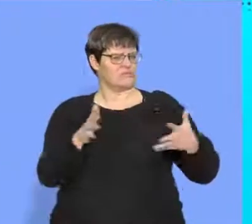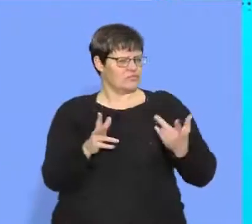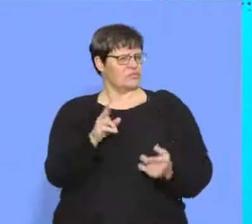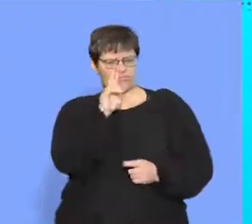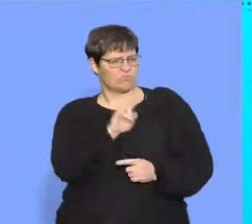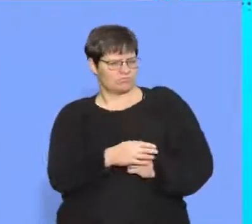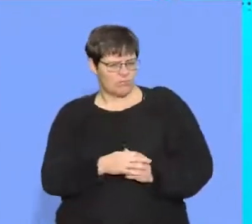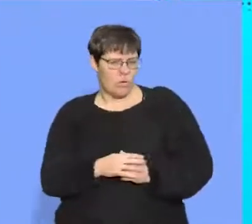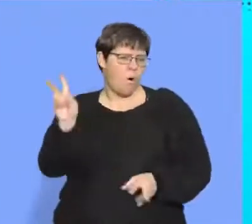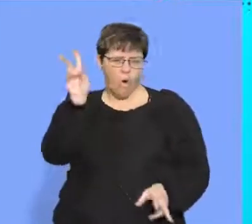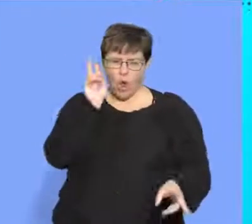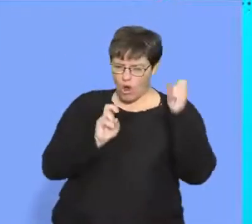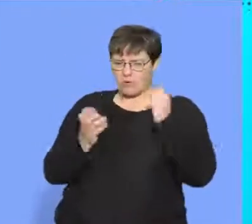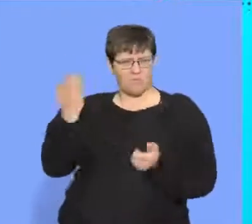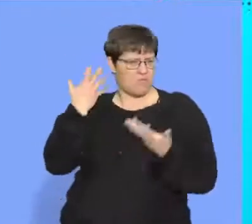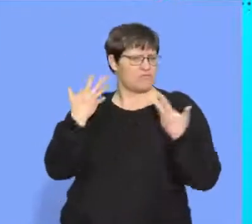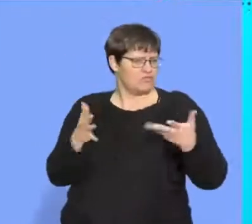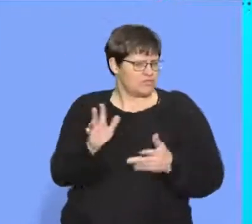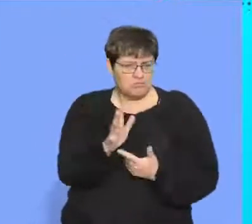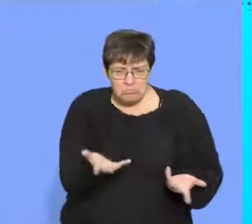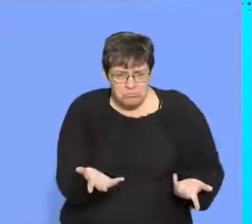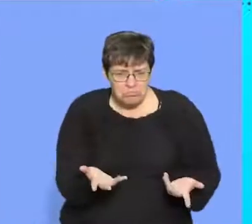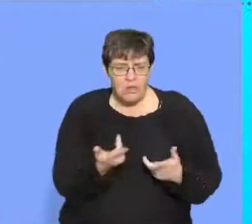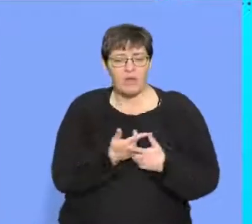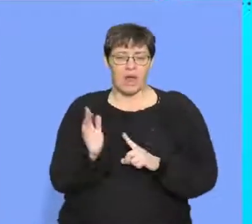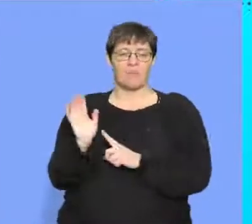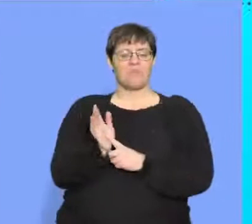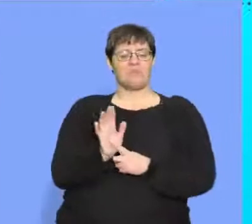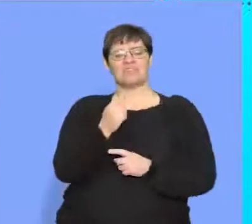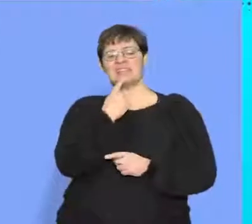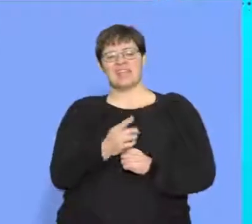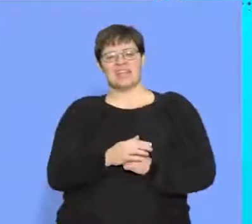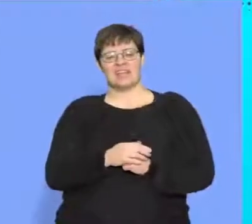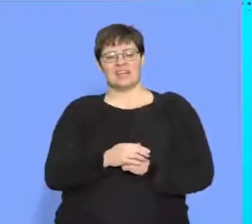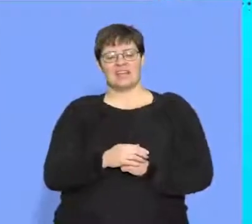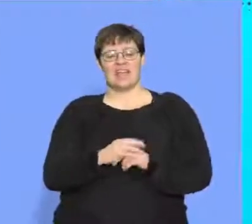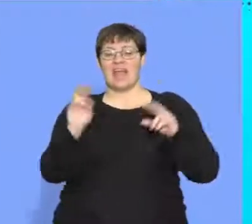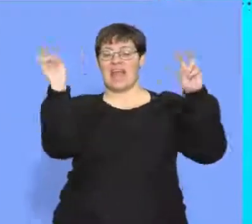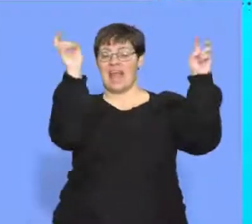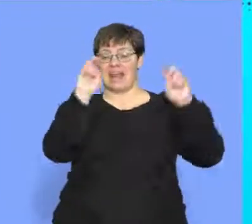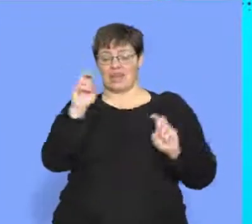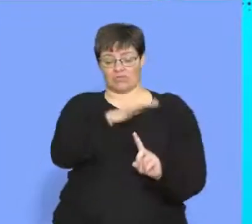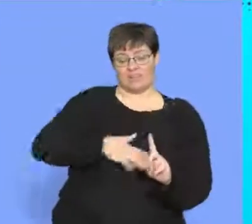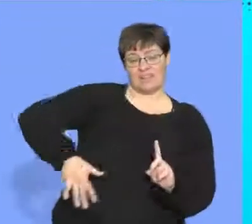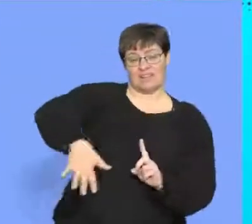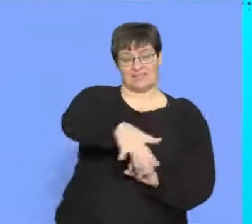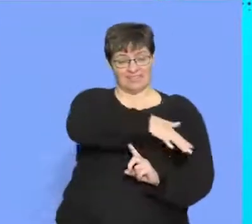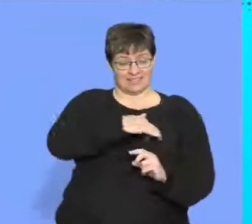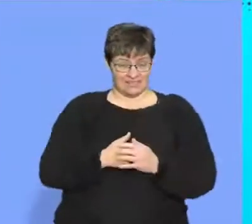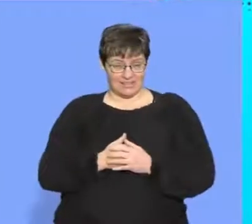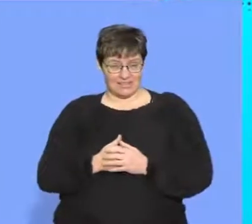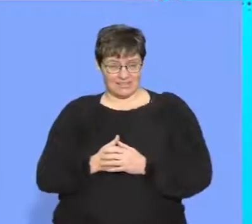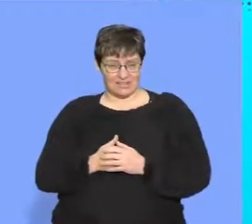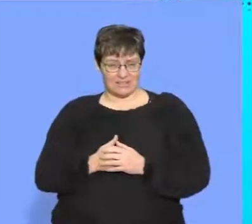or perhaps fields that you've heard of mentioned? We often in movies talk about an electric field.